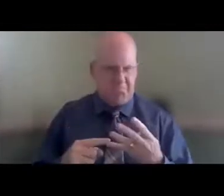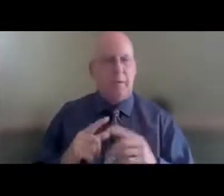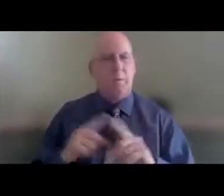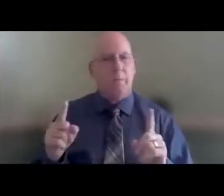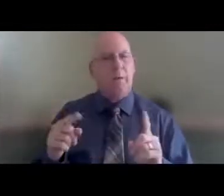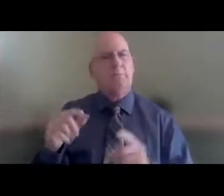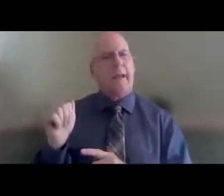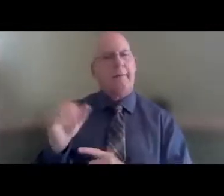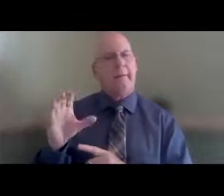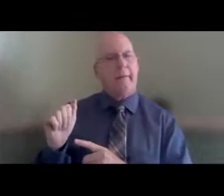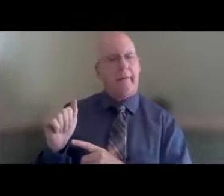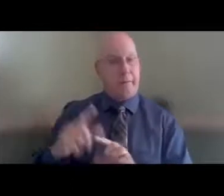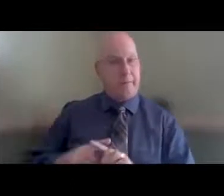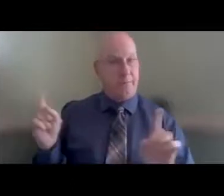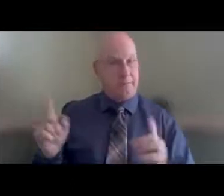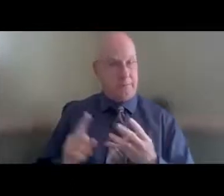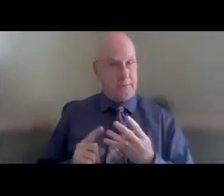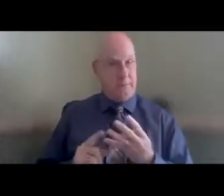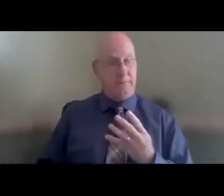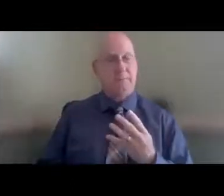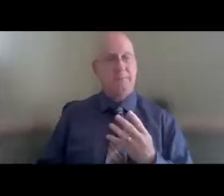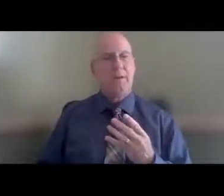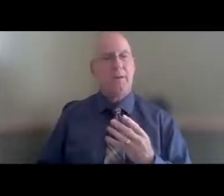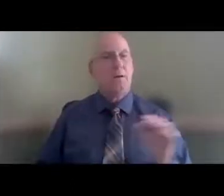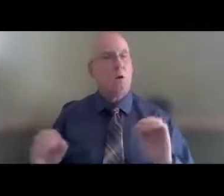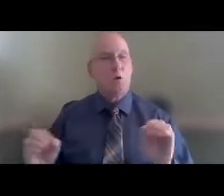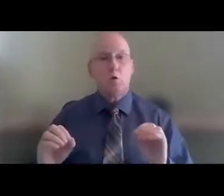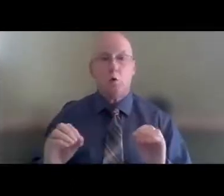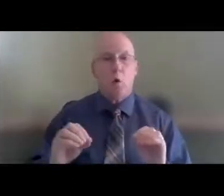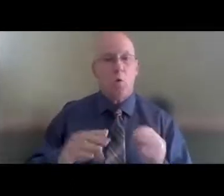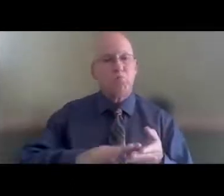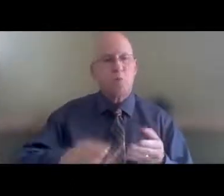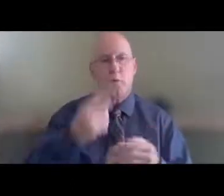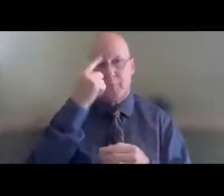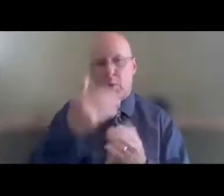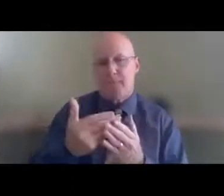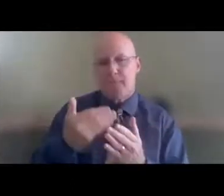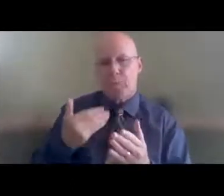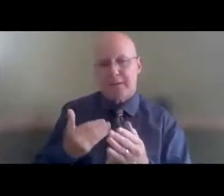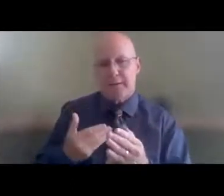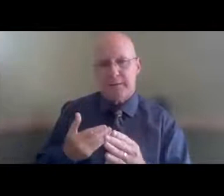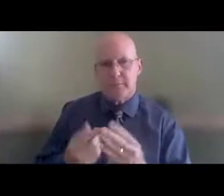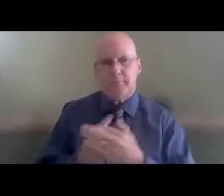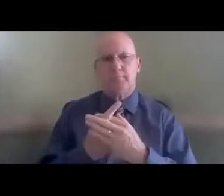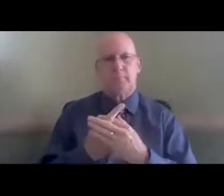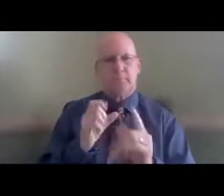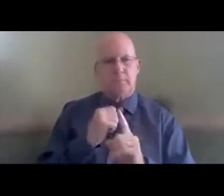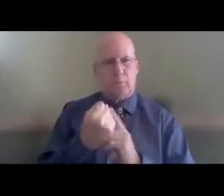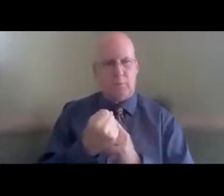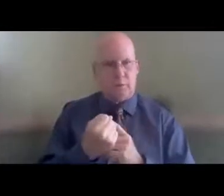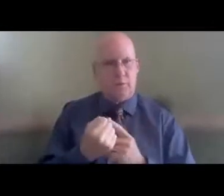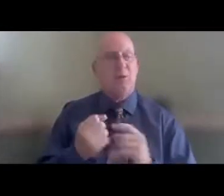Act, the big difference is that there are no exclusions for pre-existing conditions anymore. So now you